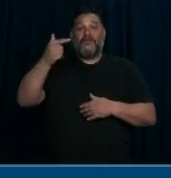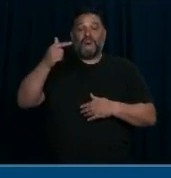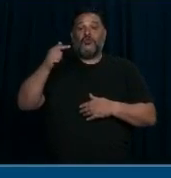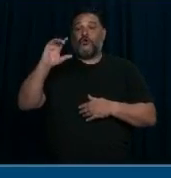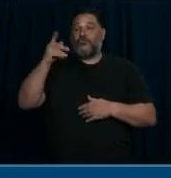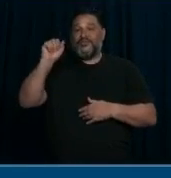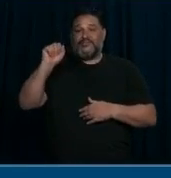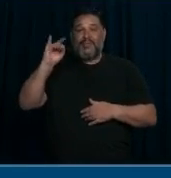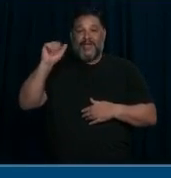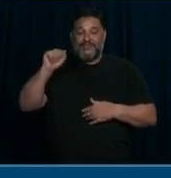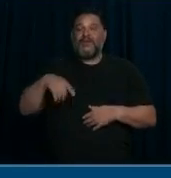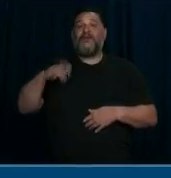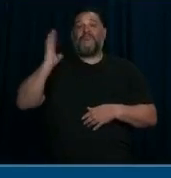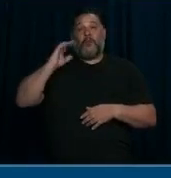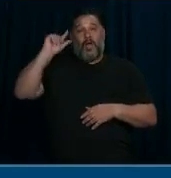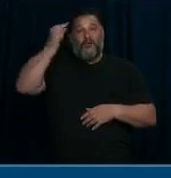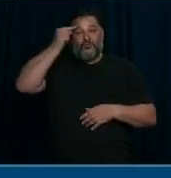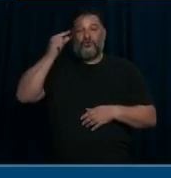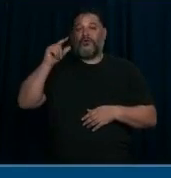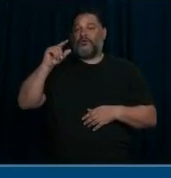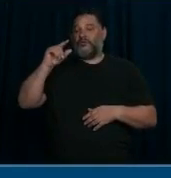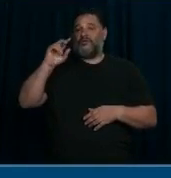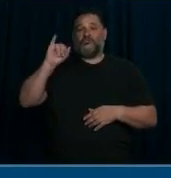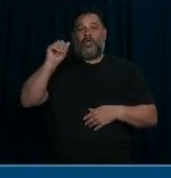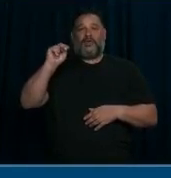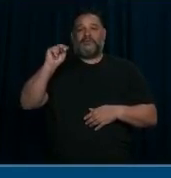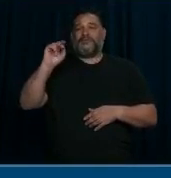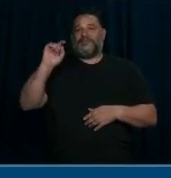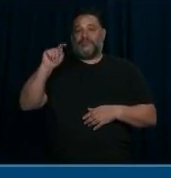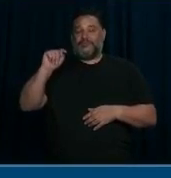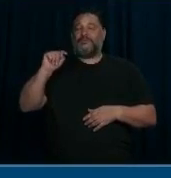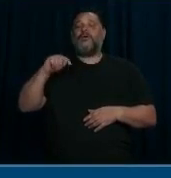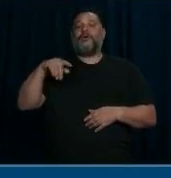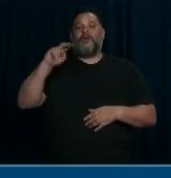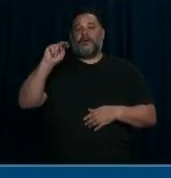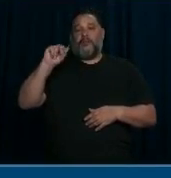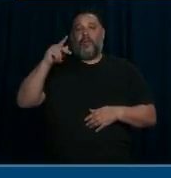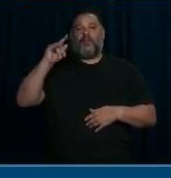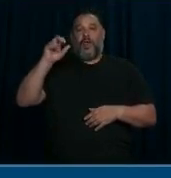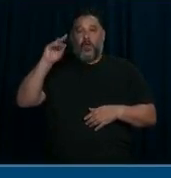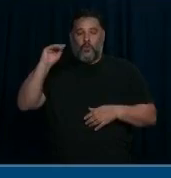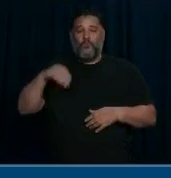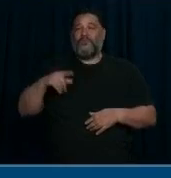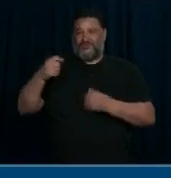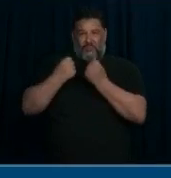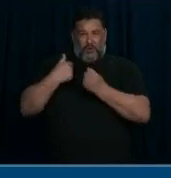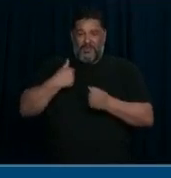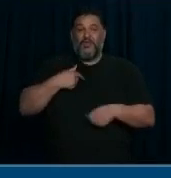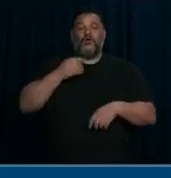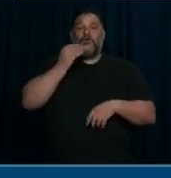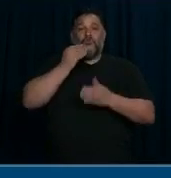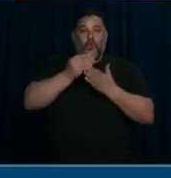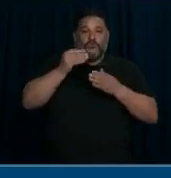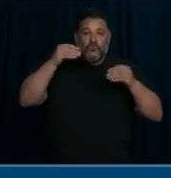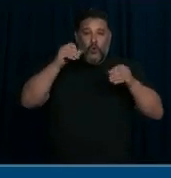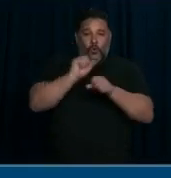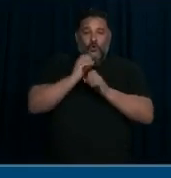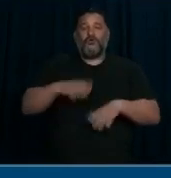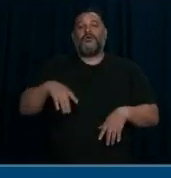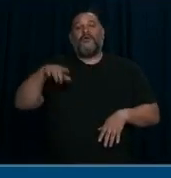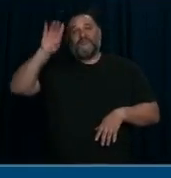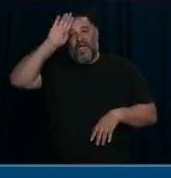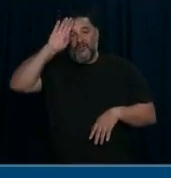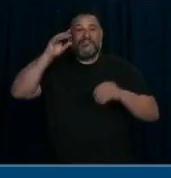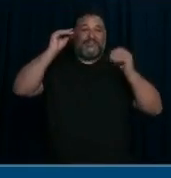former Governor Janet Napolitano. These people have endorsed me. Grocery store workers, firefighters, teachers, they know I'm the fighter